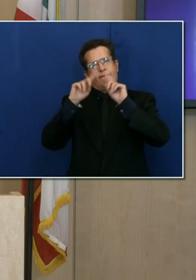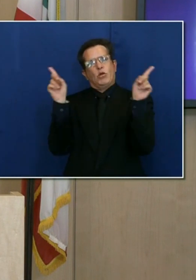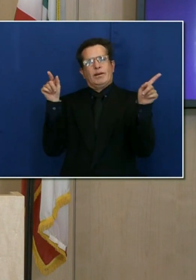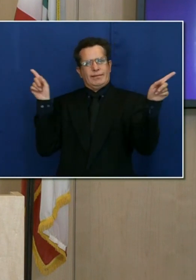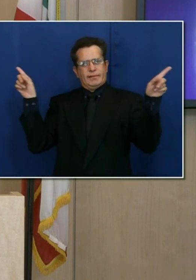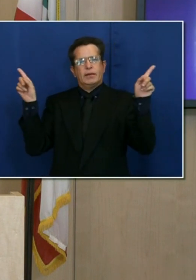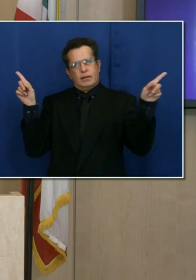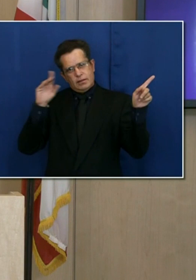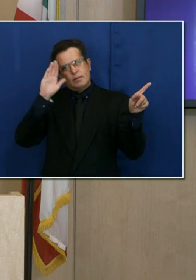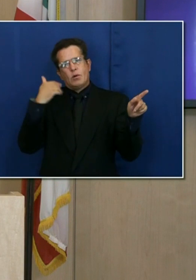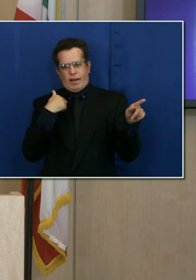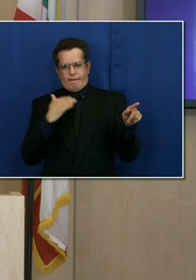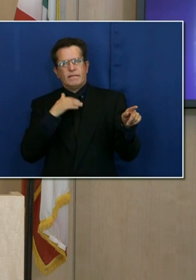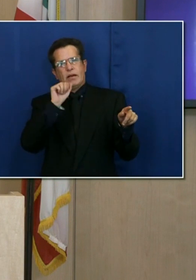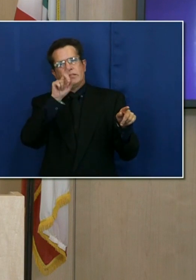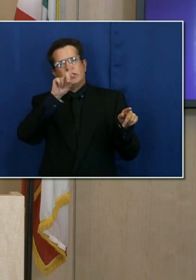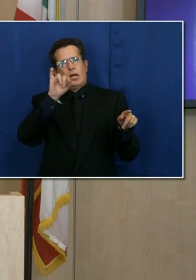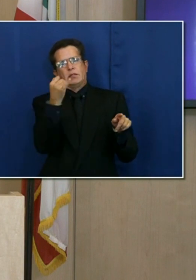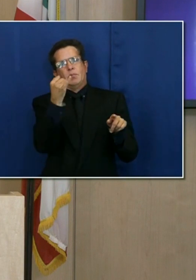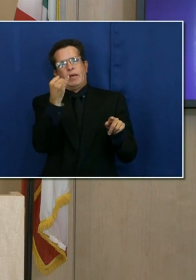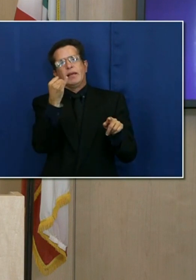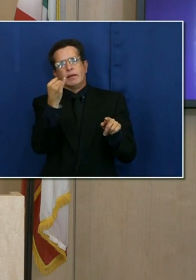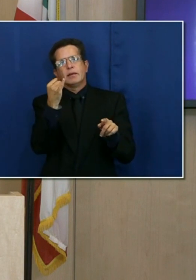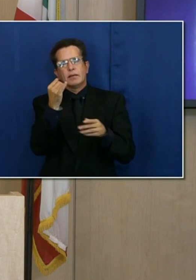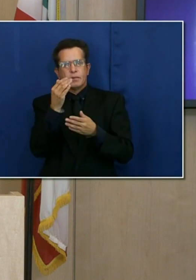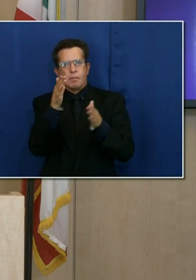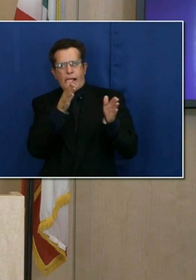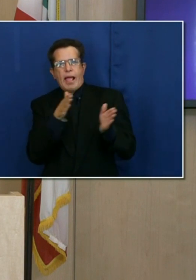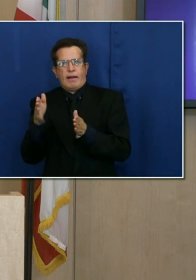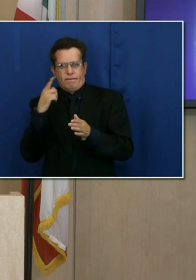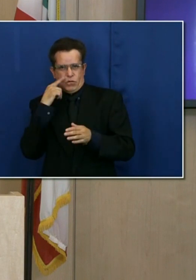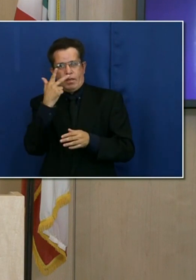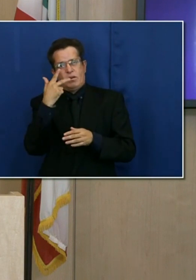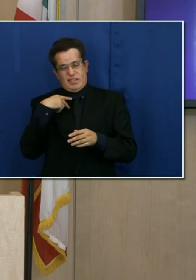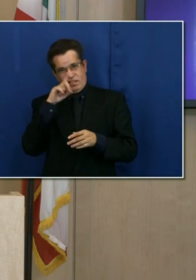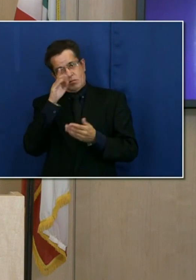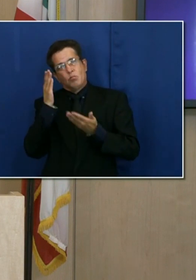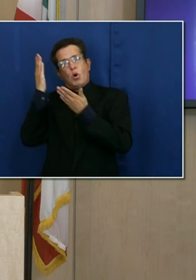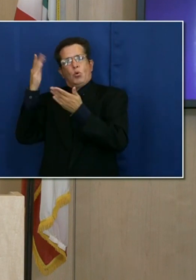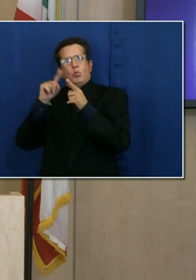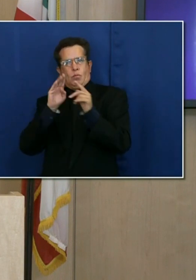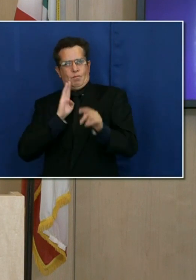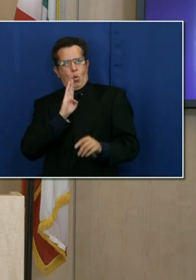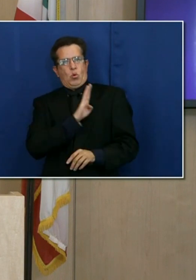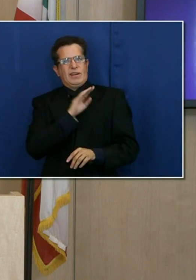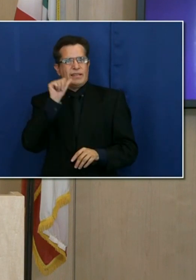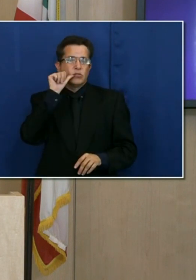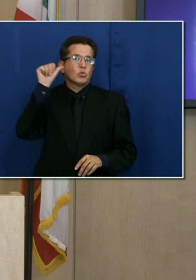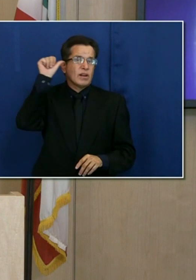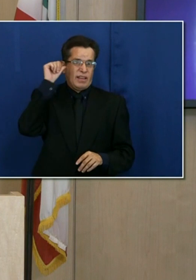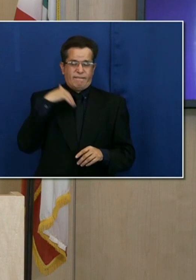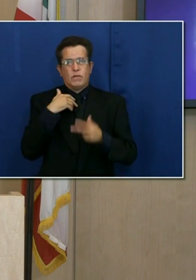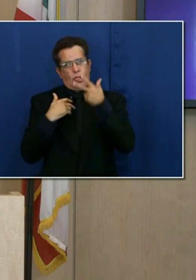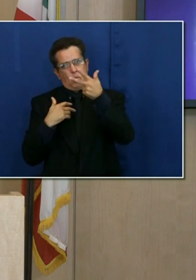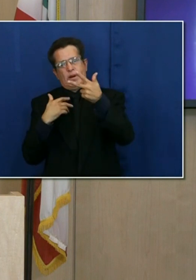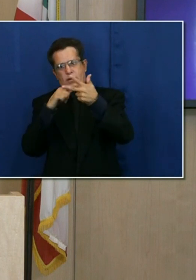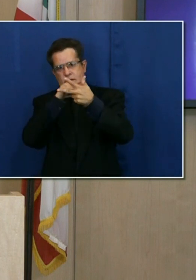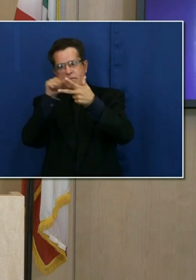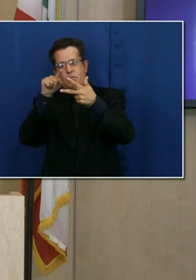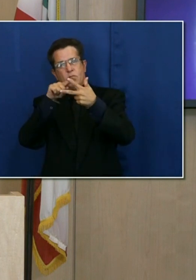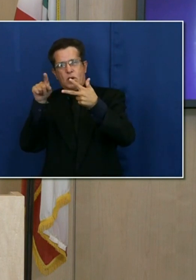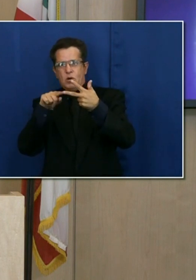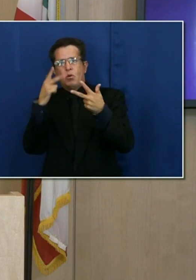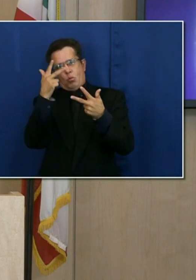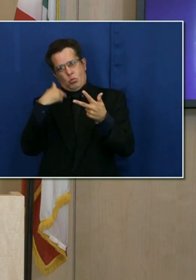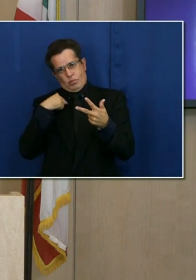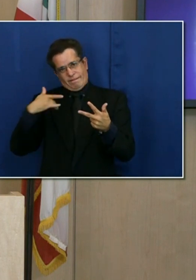There are 3 things that, and I expressed this at the board meeting yesterday, and there are 3 things that we feel, and not